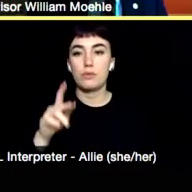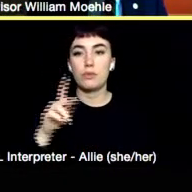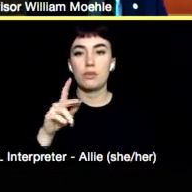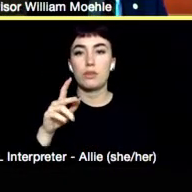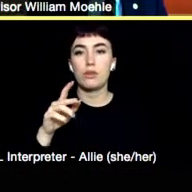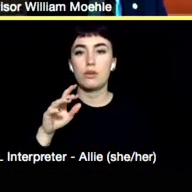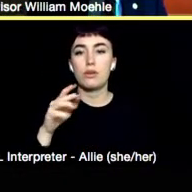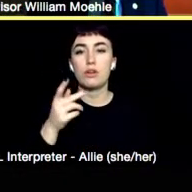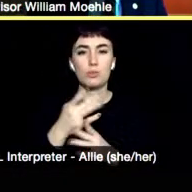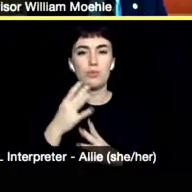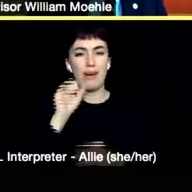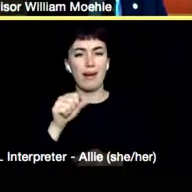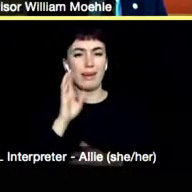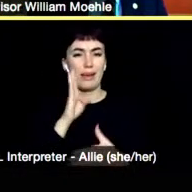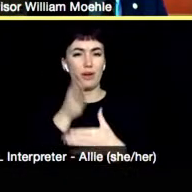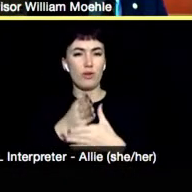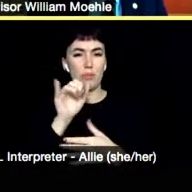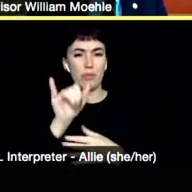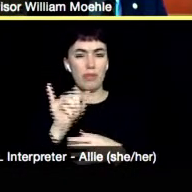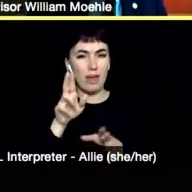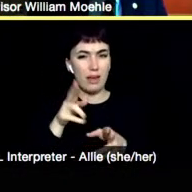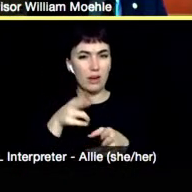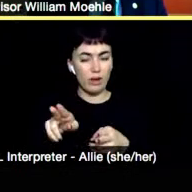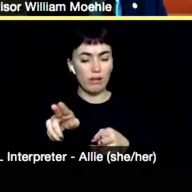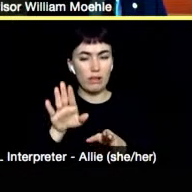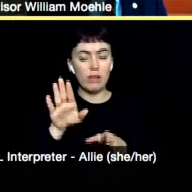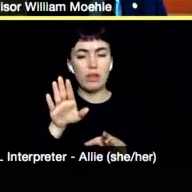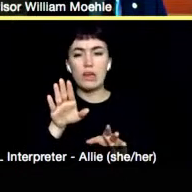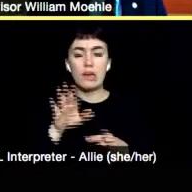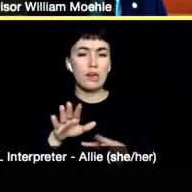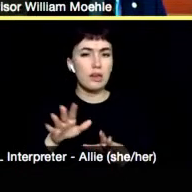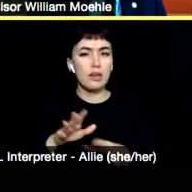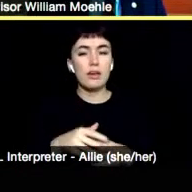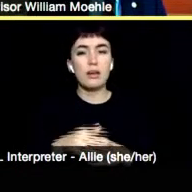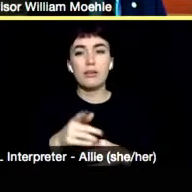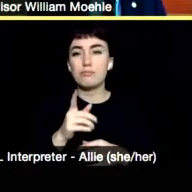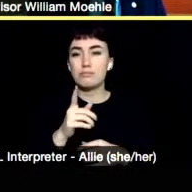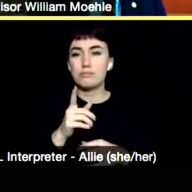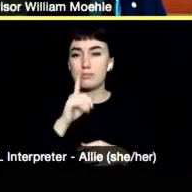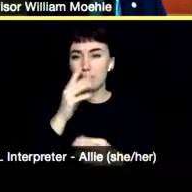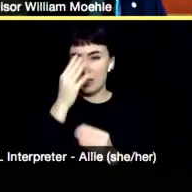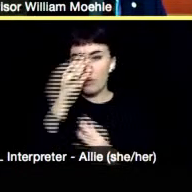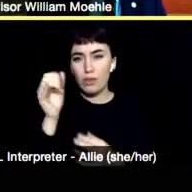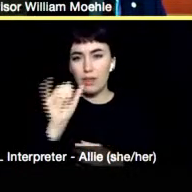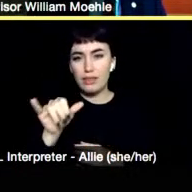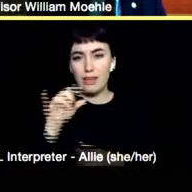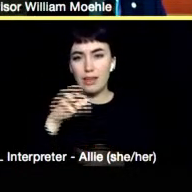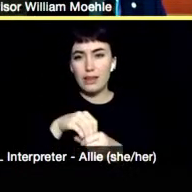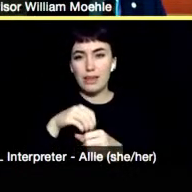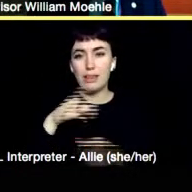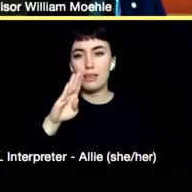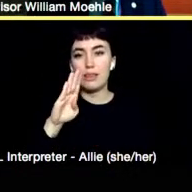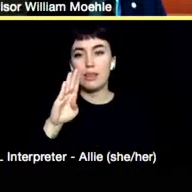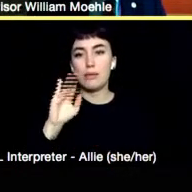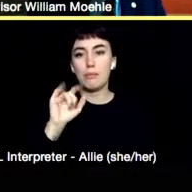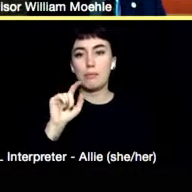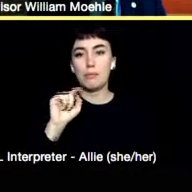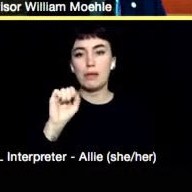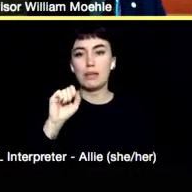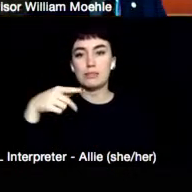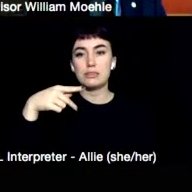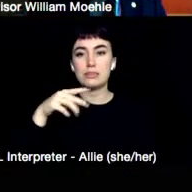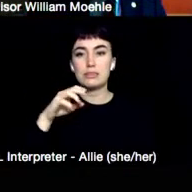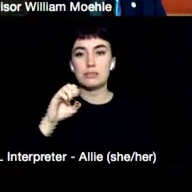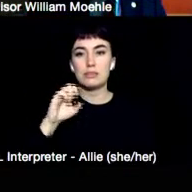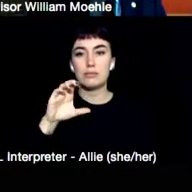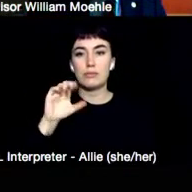If I can just interrupt on that real quickly, Ken, isn't information like that in the bid specs? We